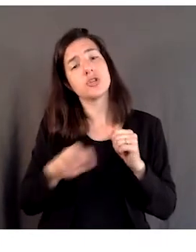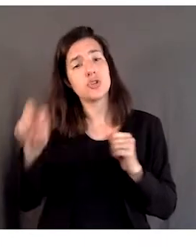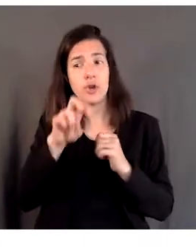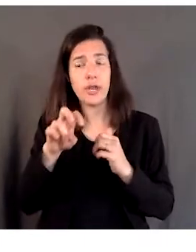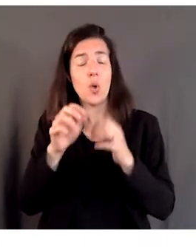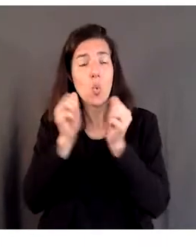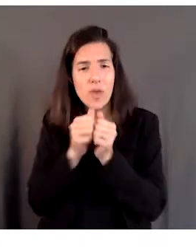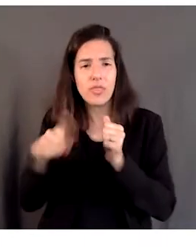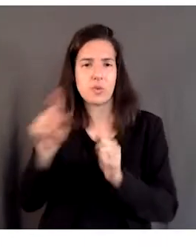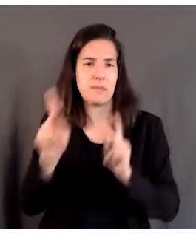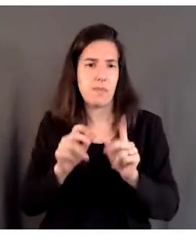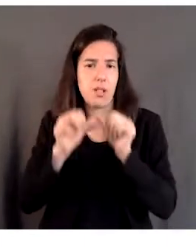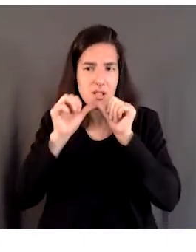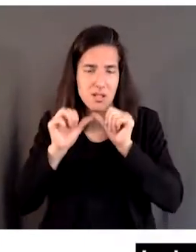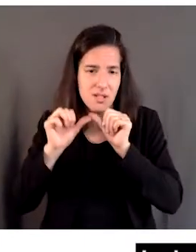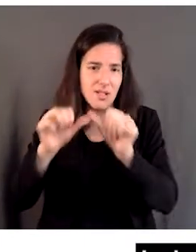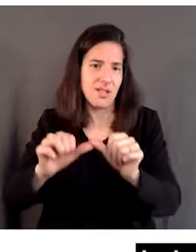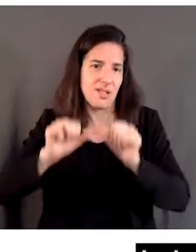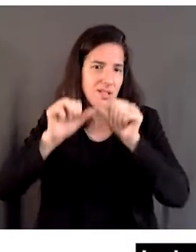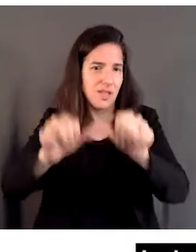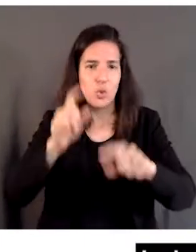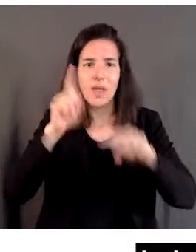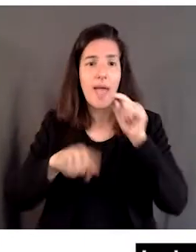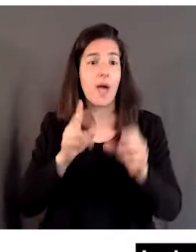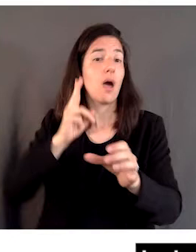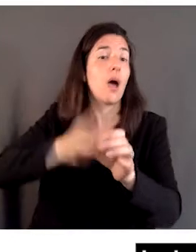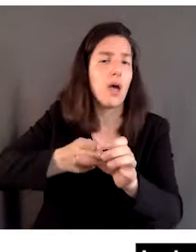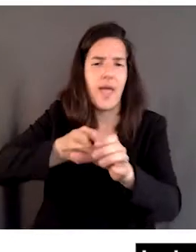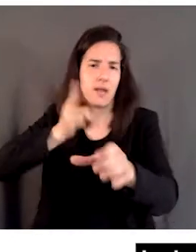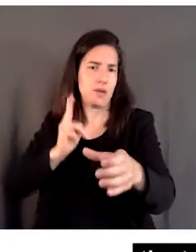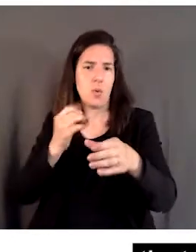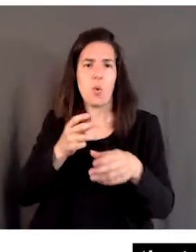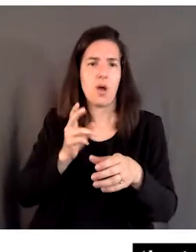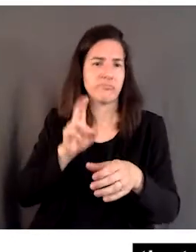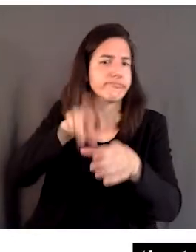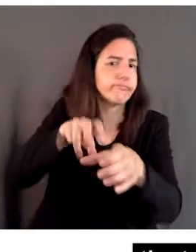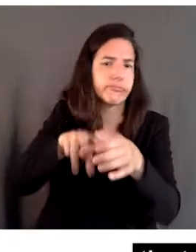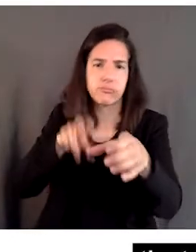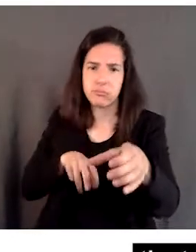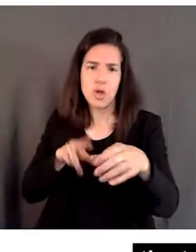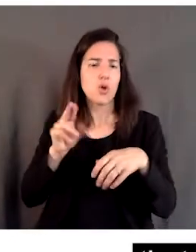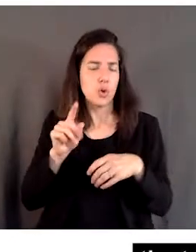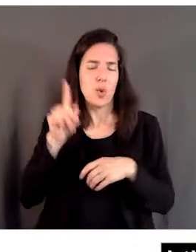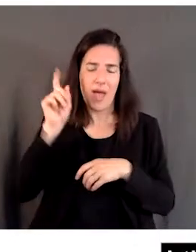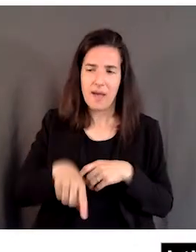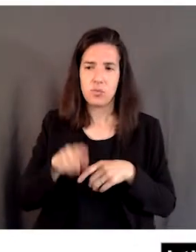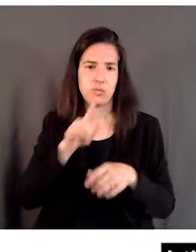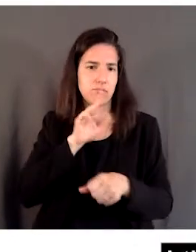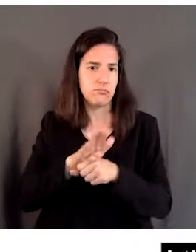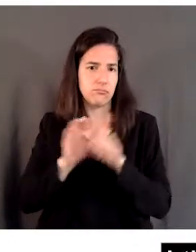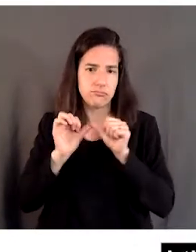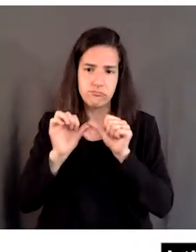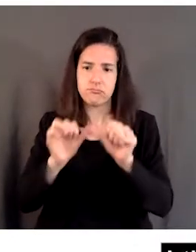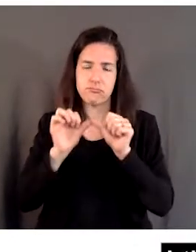rest of their lives. I also believe, and I really appreciate that, because I think we all need to hear it. And I think people are